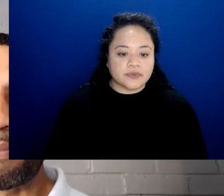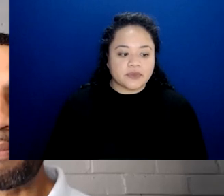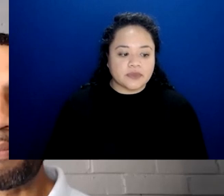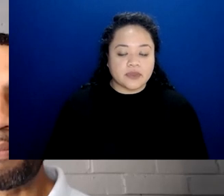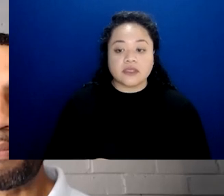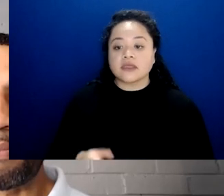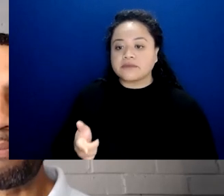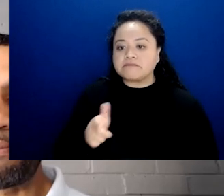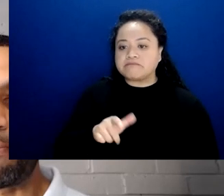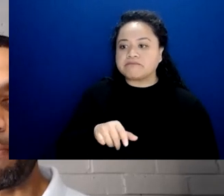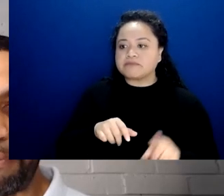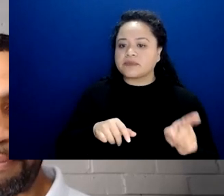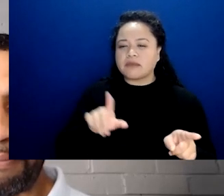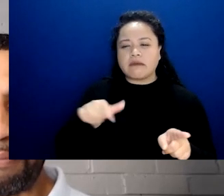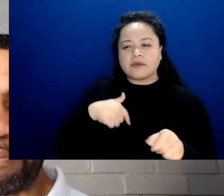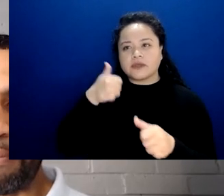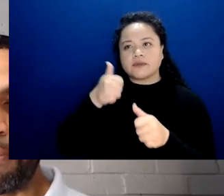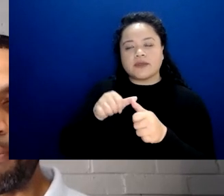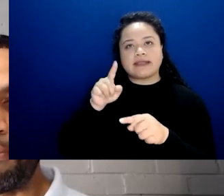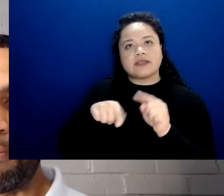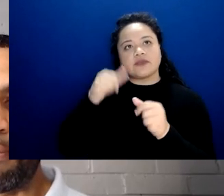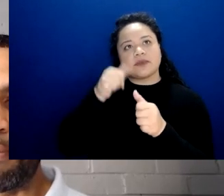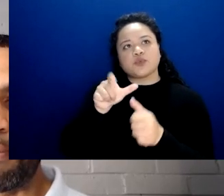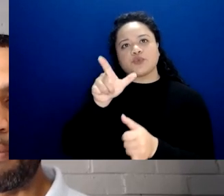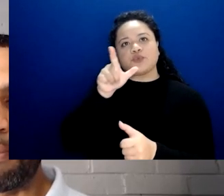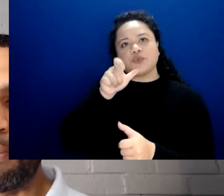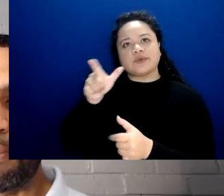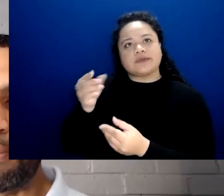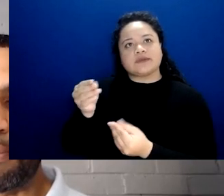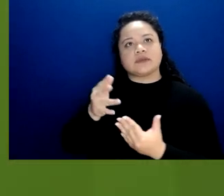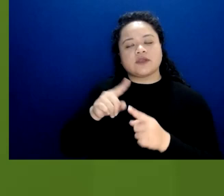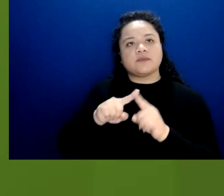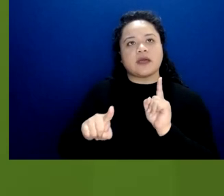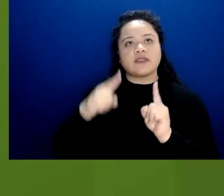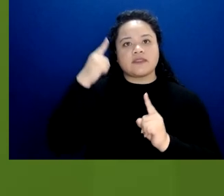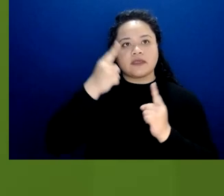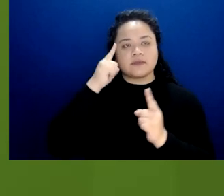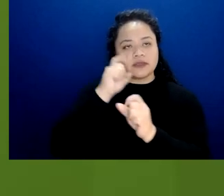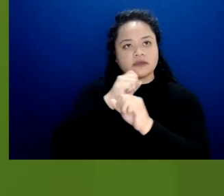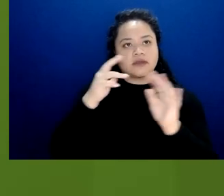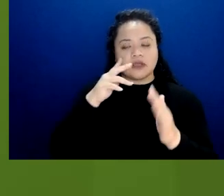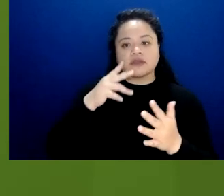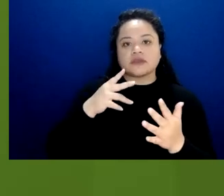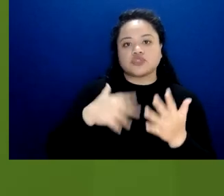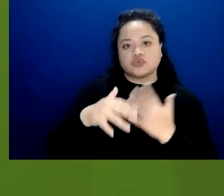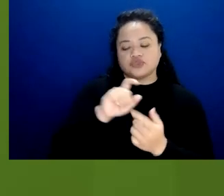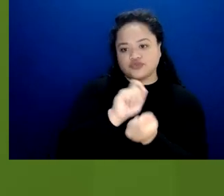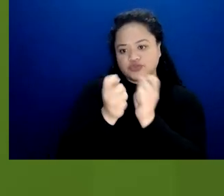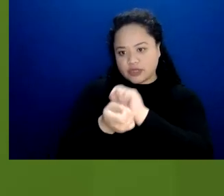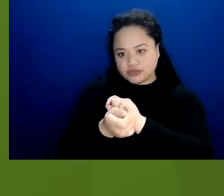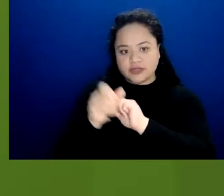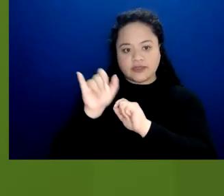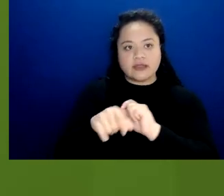attribute it to right now, but in thinking about positive social change work, you know, the difference of thinking around rights